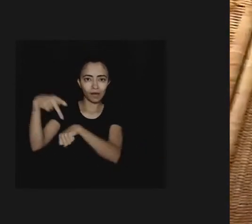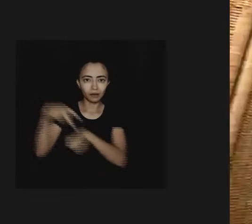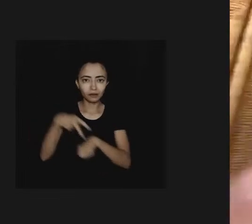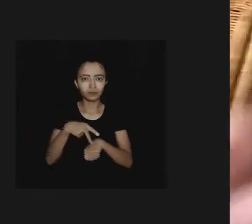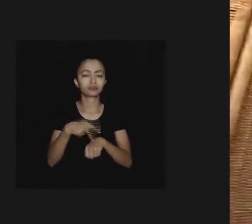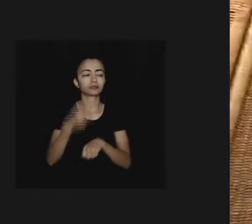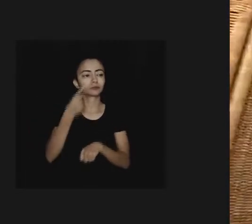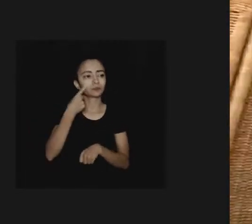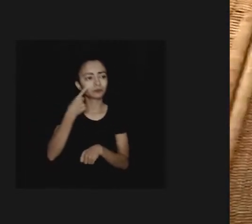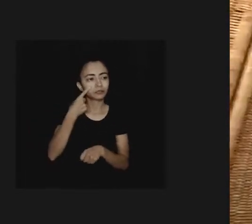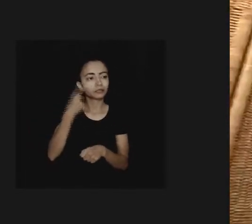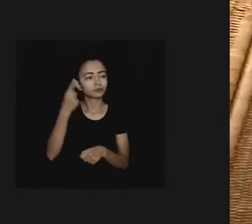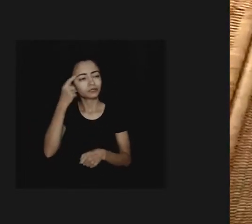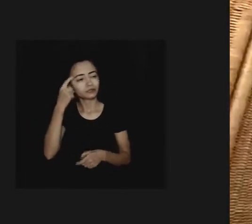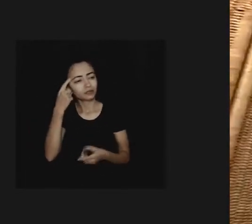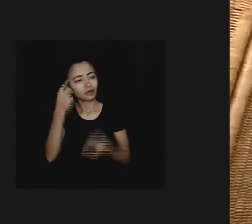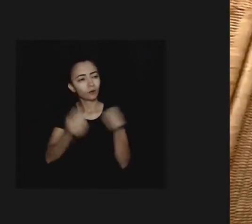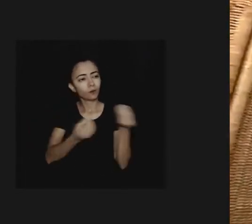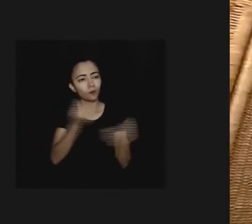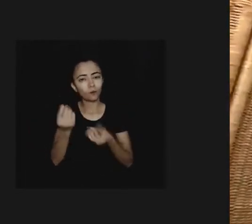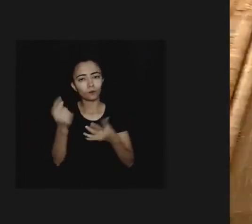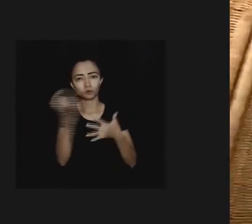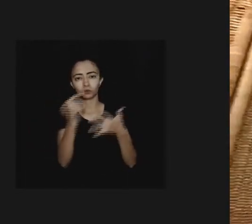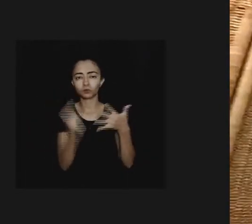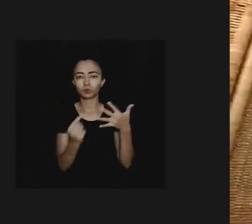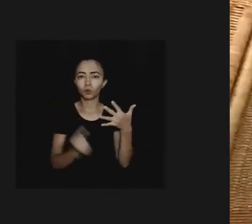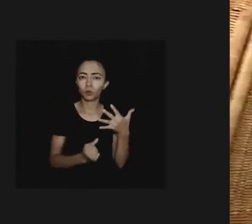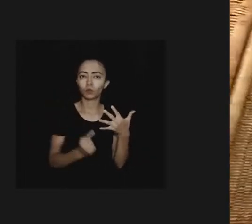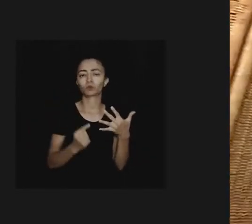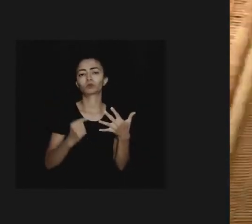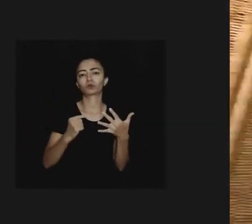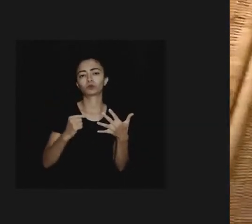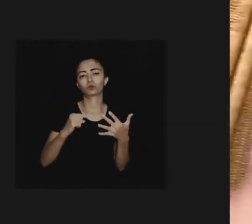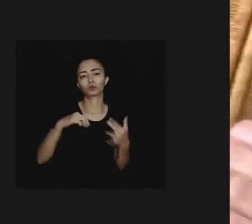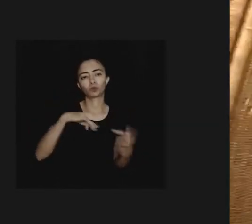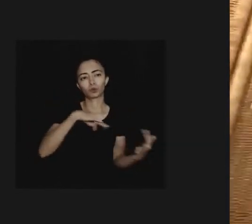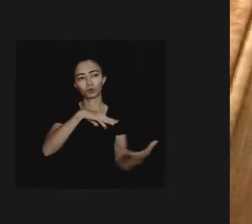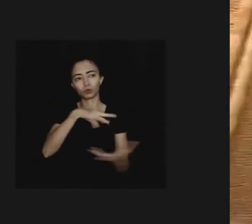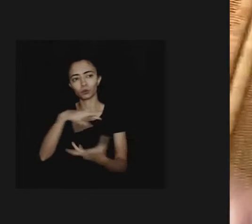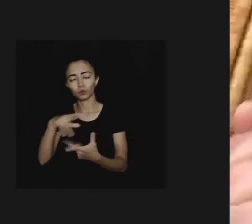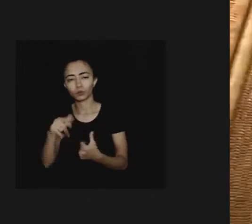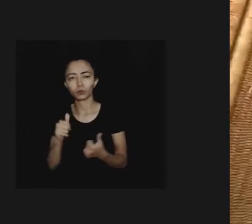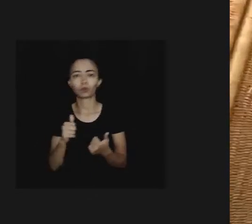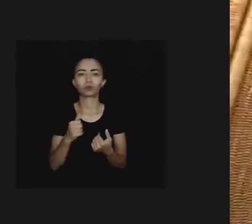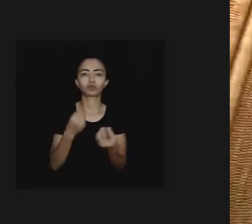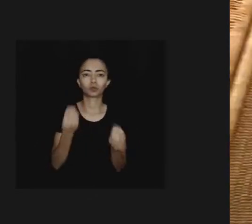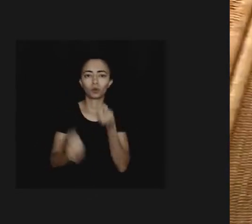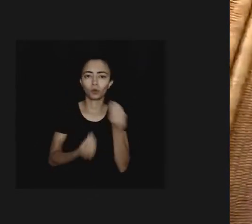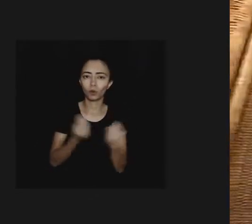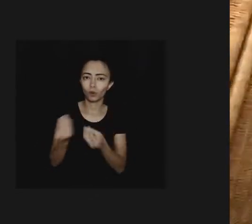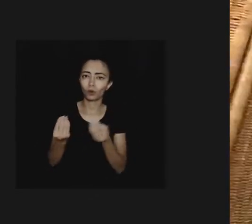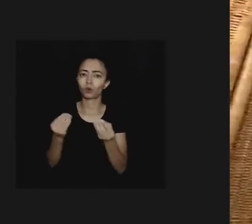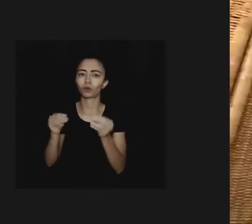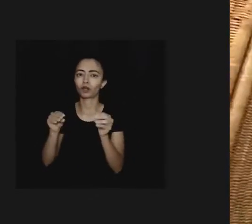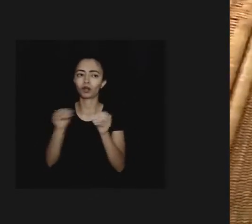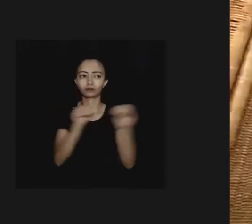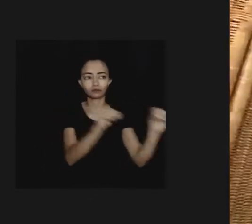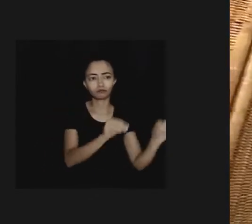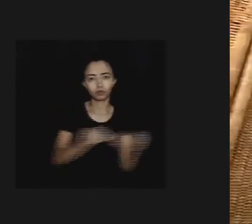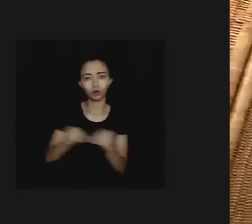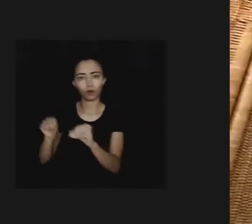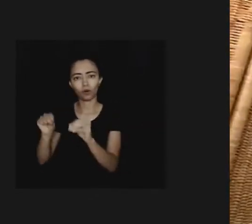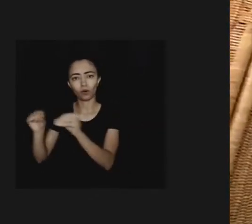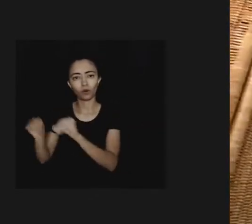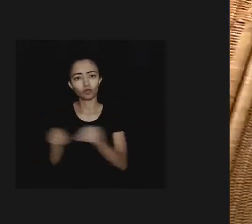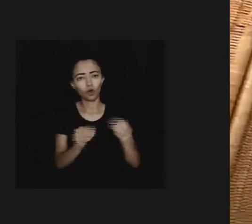exports and the codex, all these different trading pressures that are on countries that minimize what